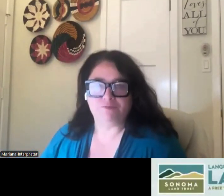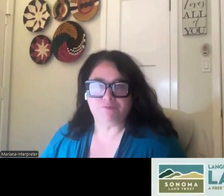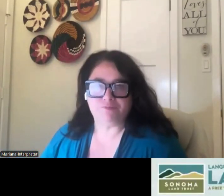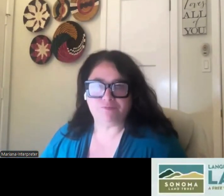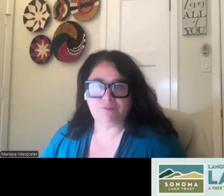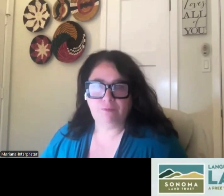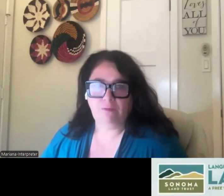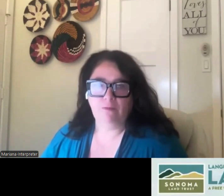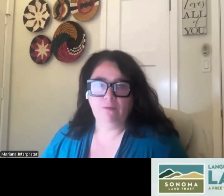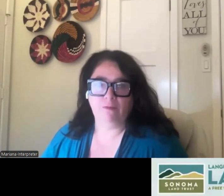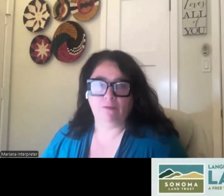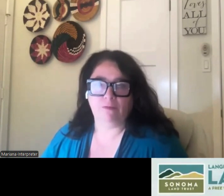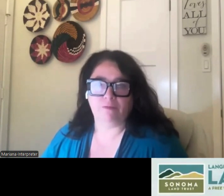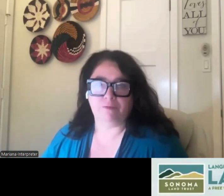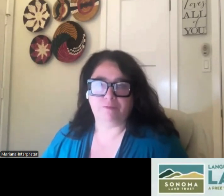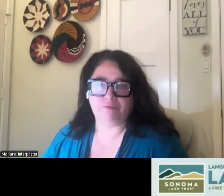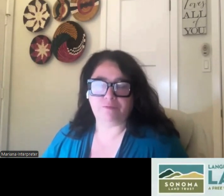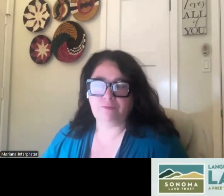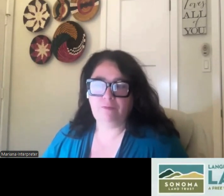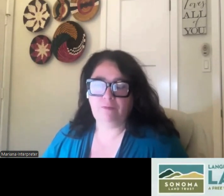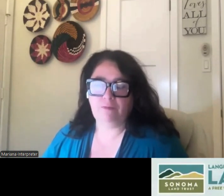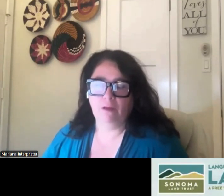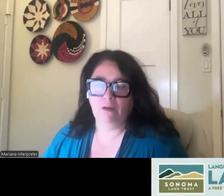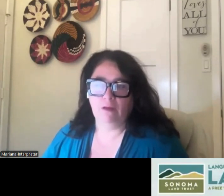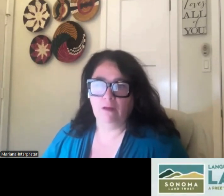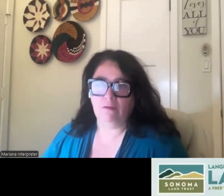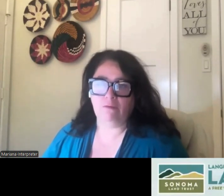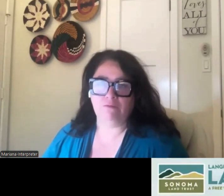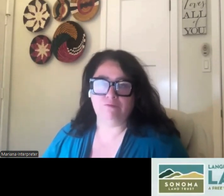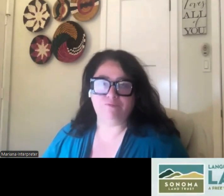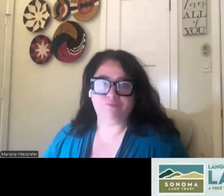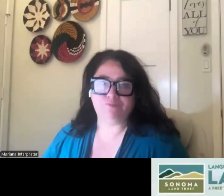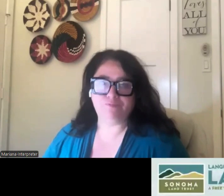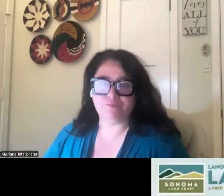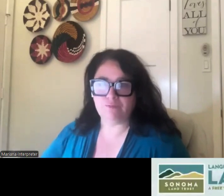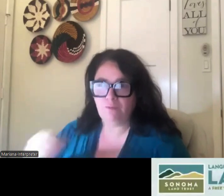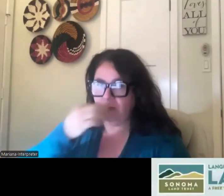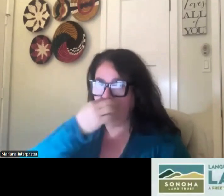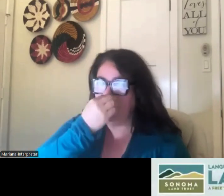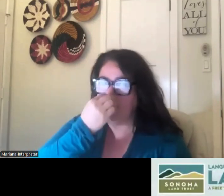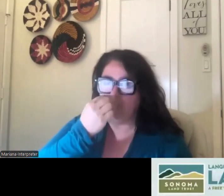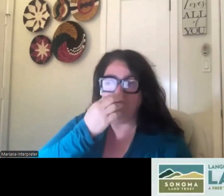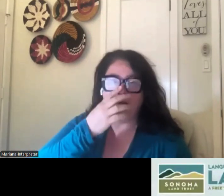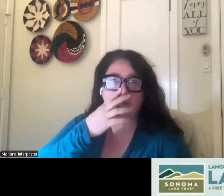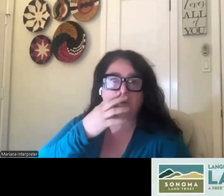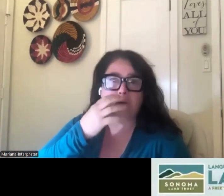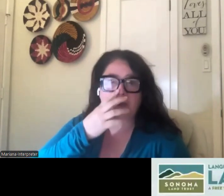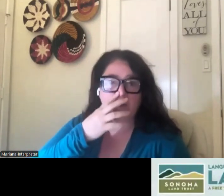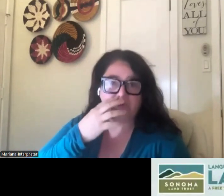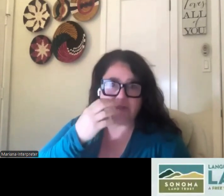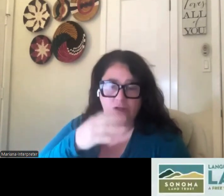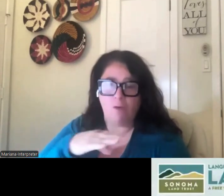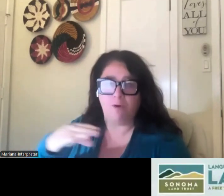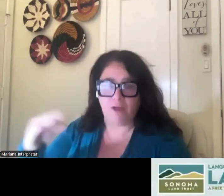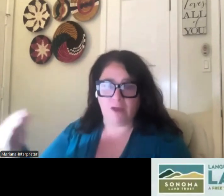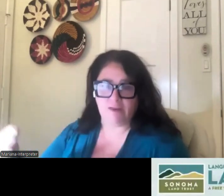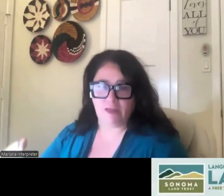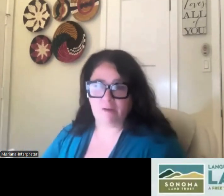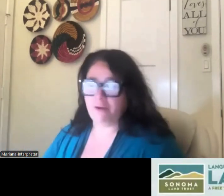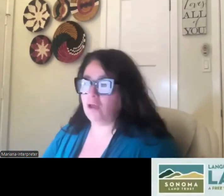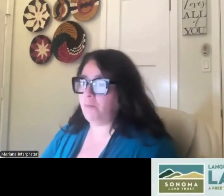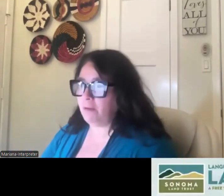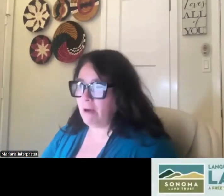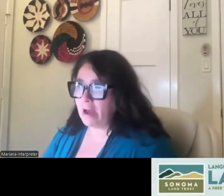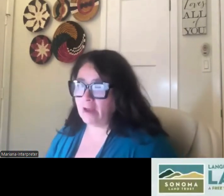assessments, that wildfire risk would initially increase quite a lot, as we've seen, unfortunately, but then kind of level off